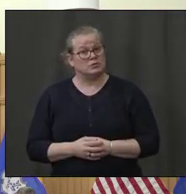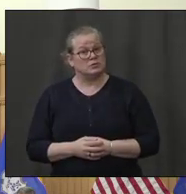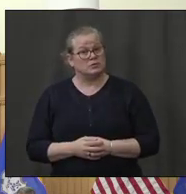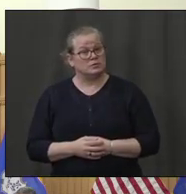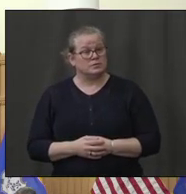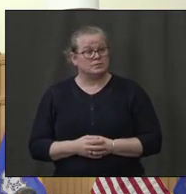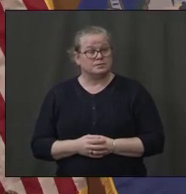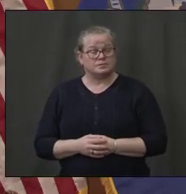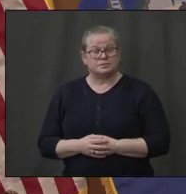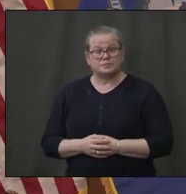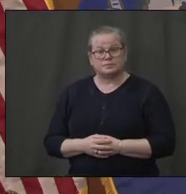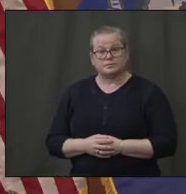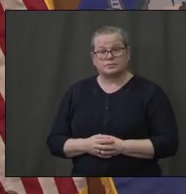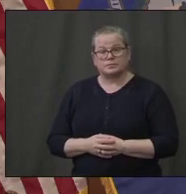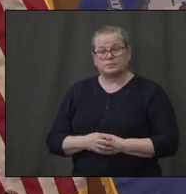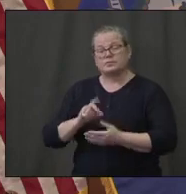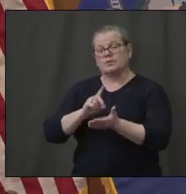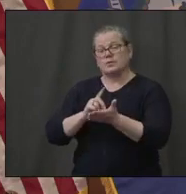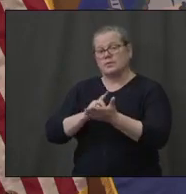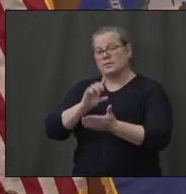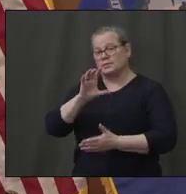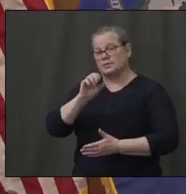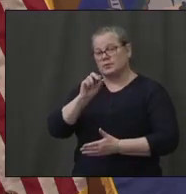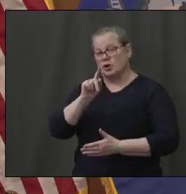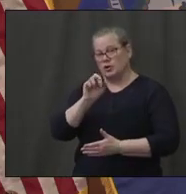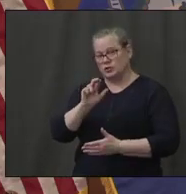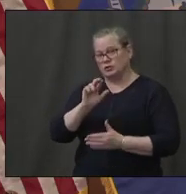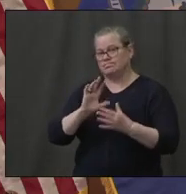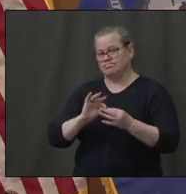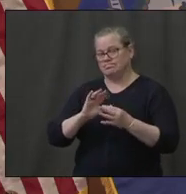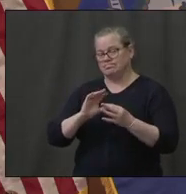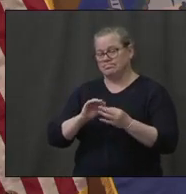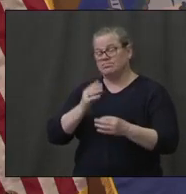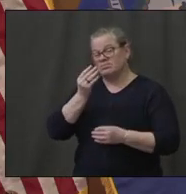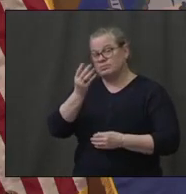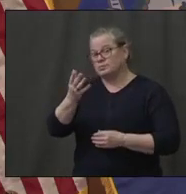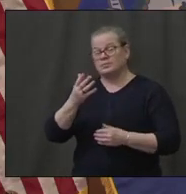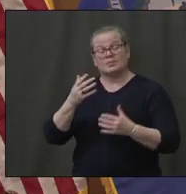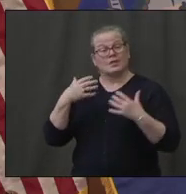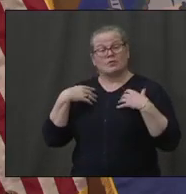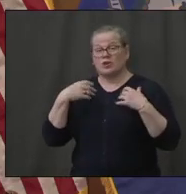I think that really the recovery from this just takes time.